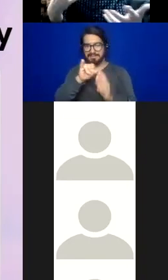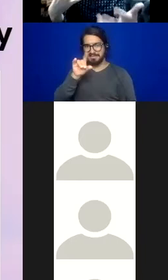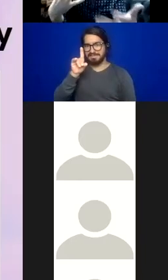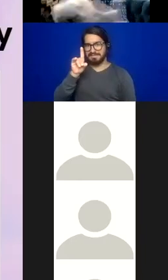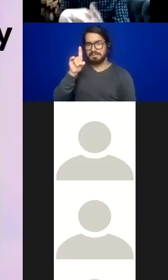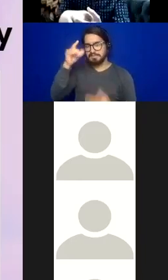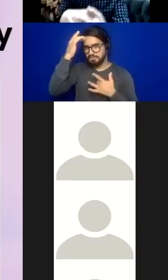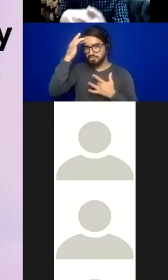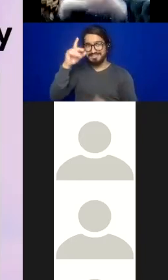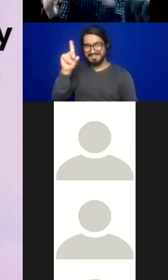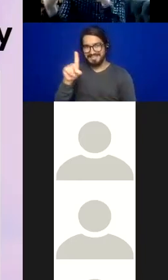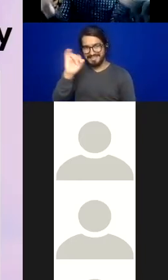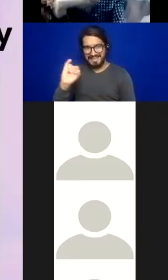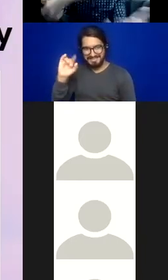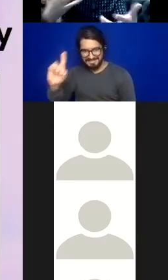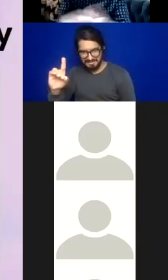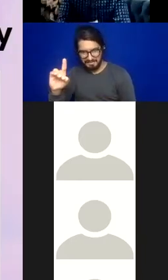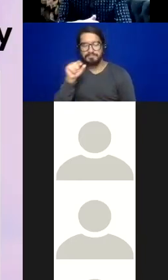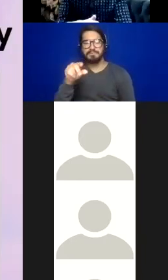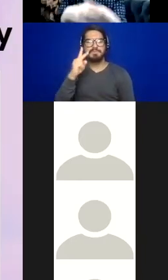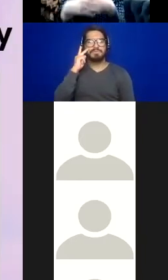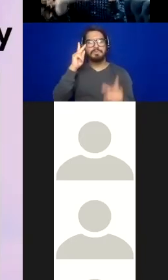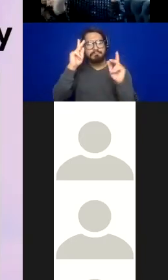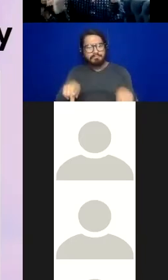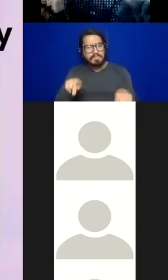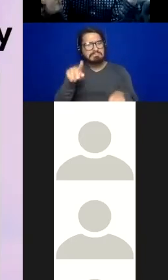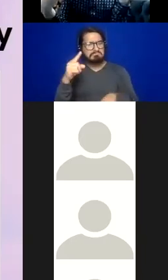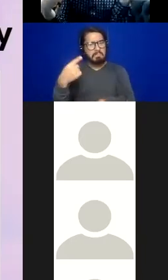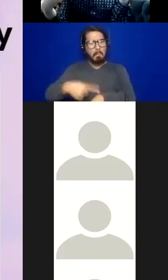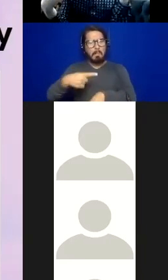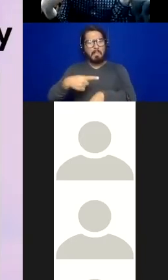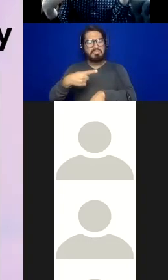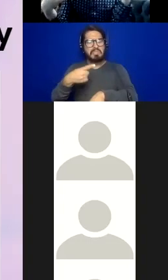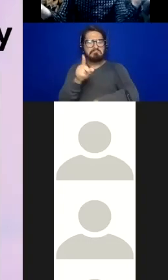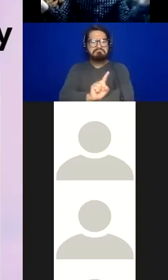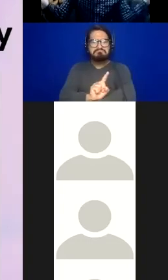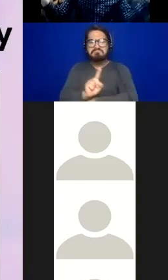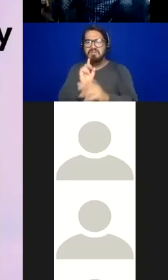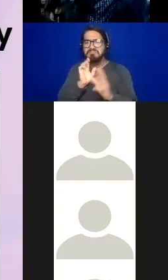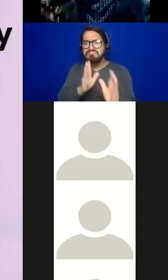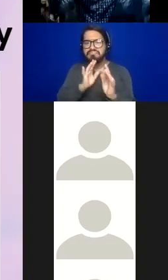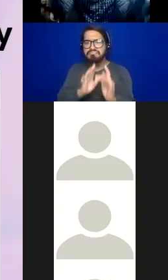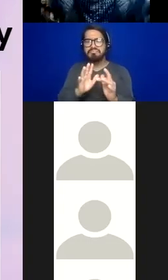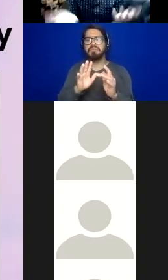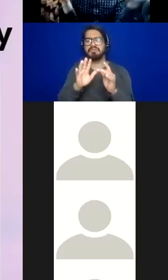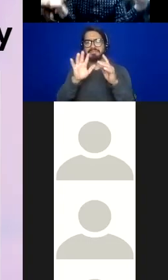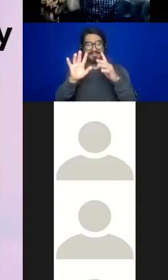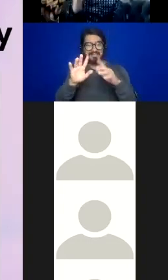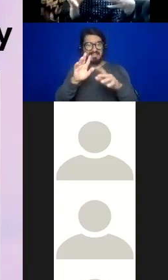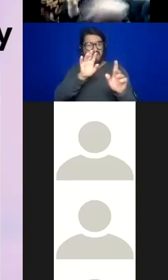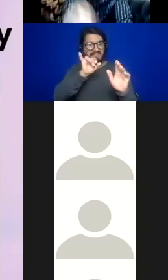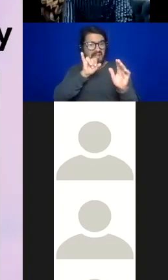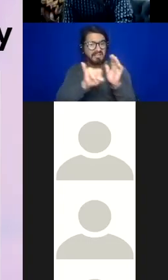I saw this person or this collective speak, and they identify as an anarchist collective living